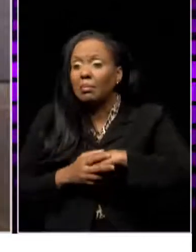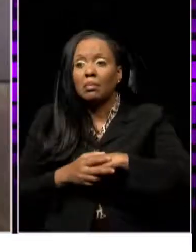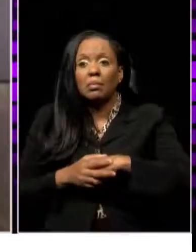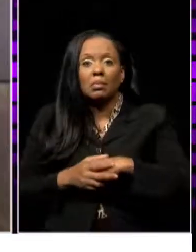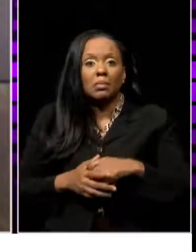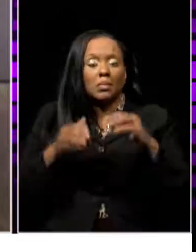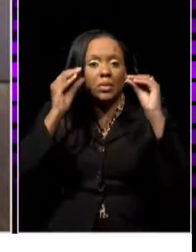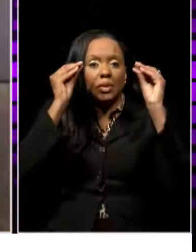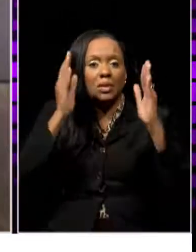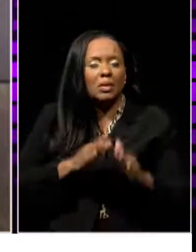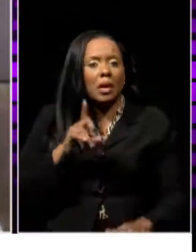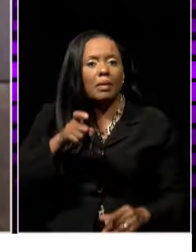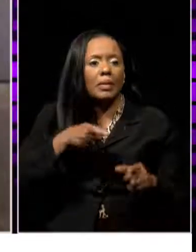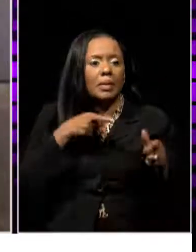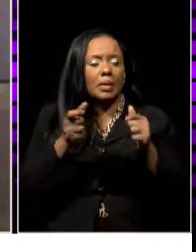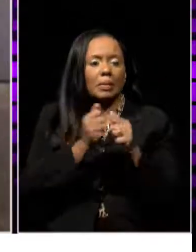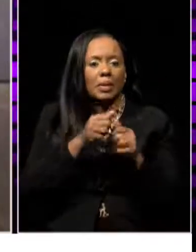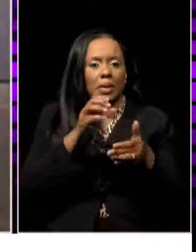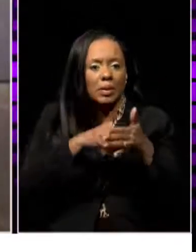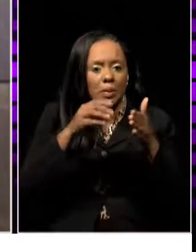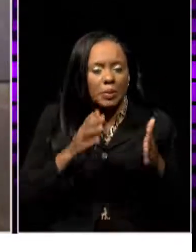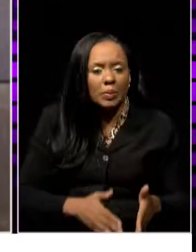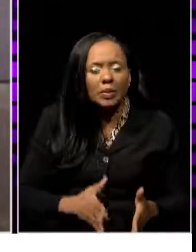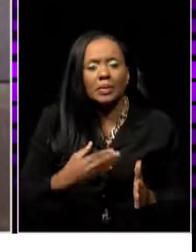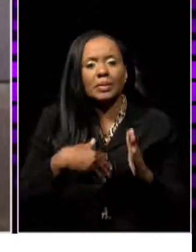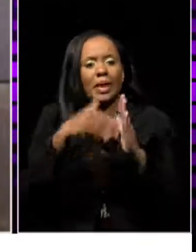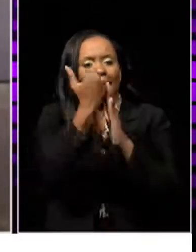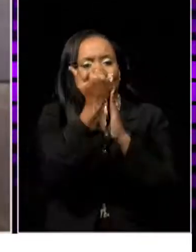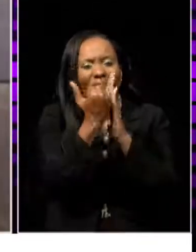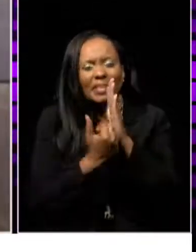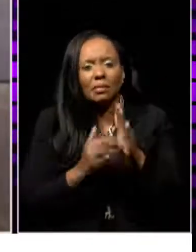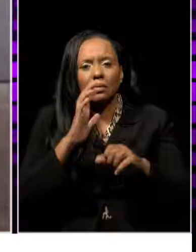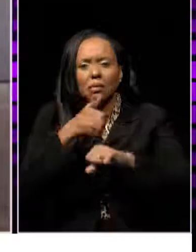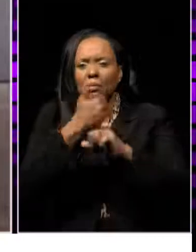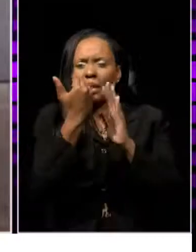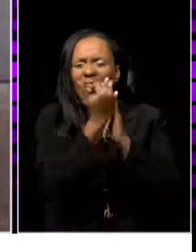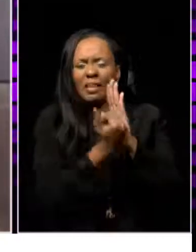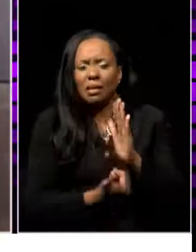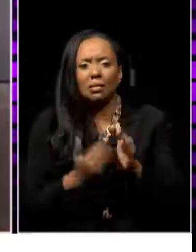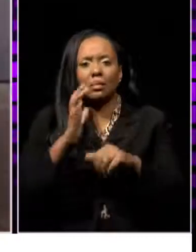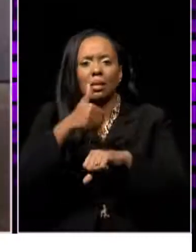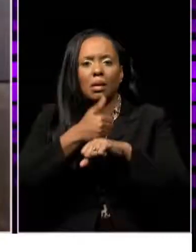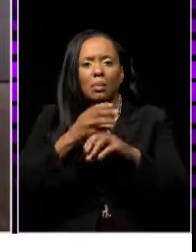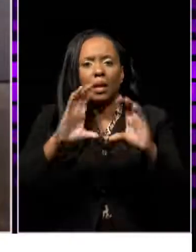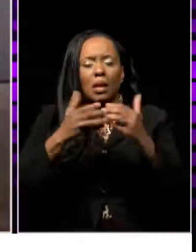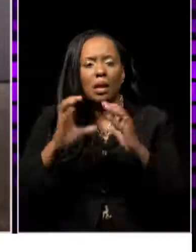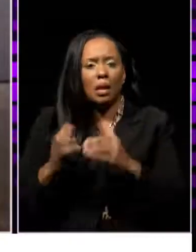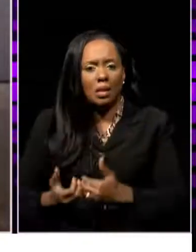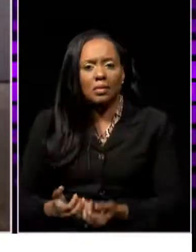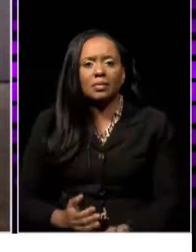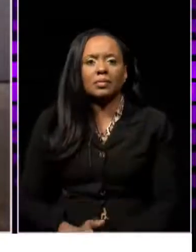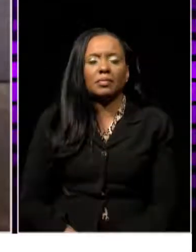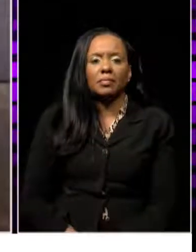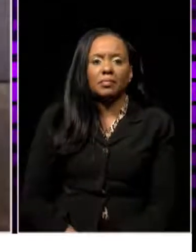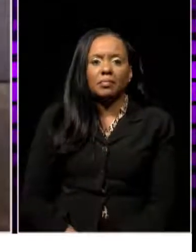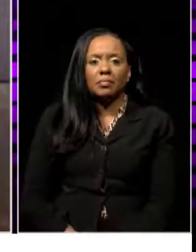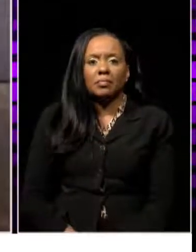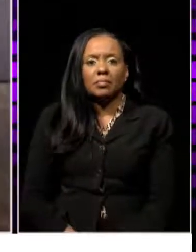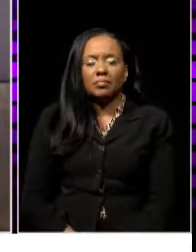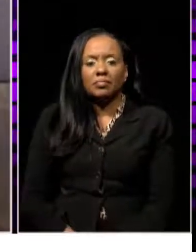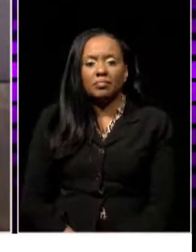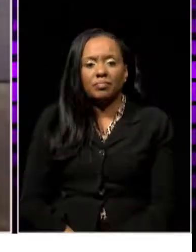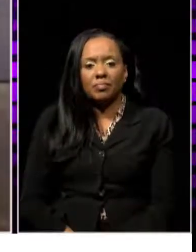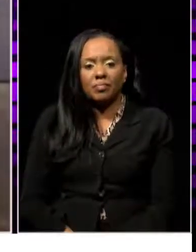having to deal with students and building the lessons and doing all these things in this new environment, but also catering with this situation